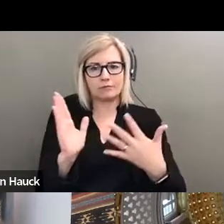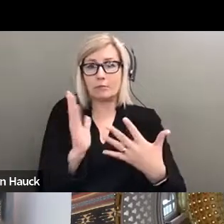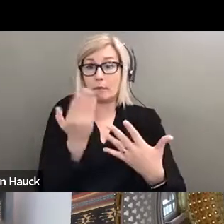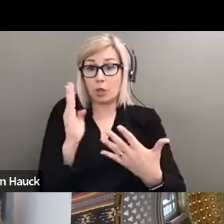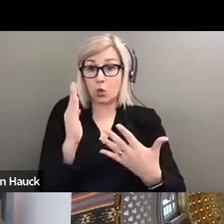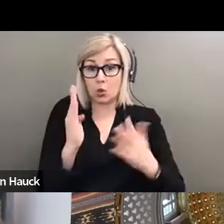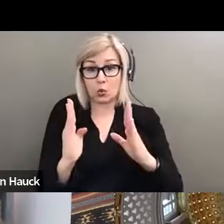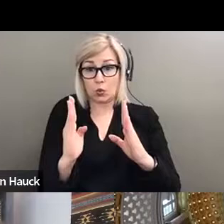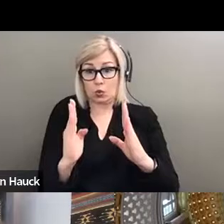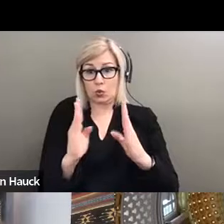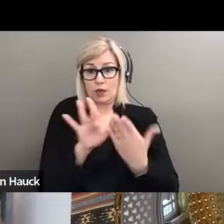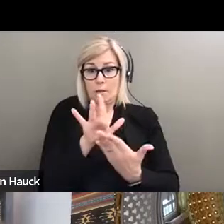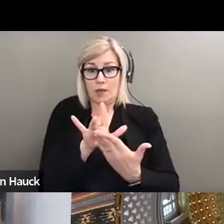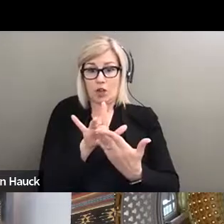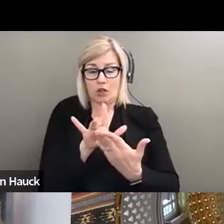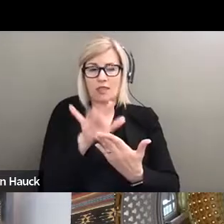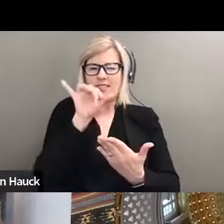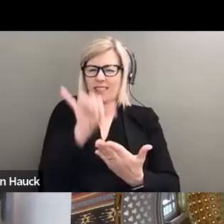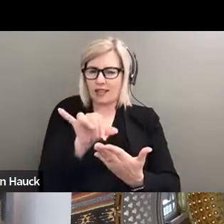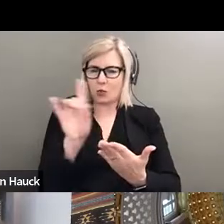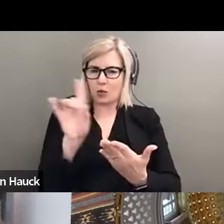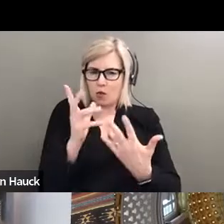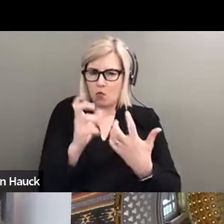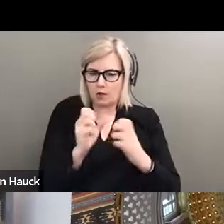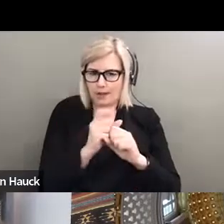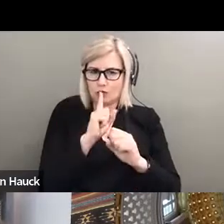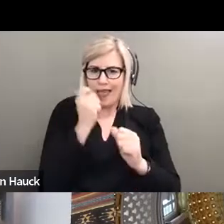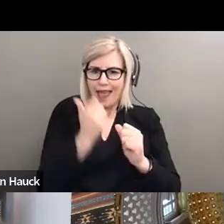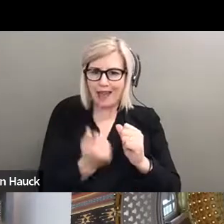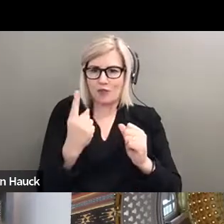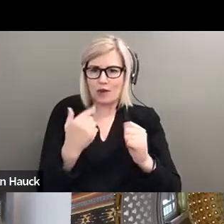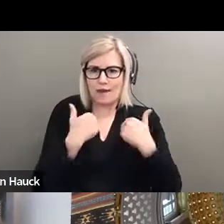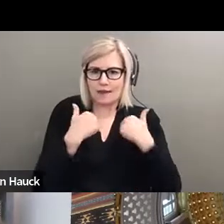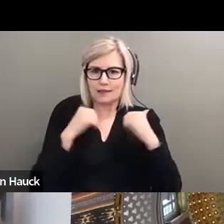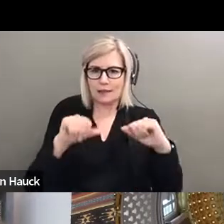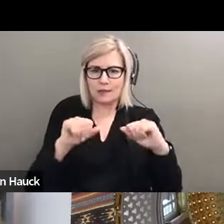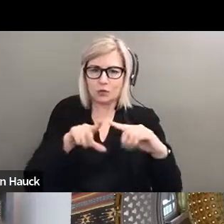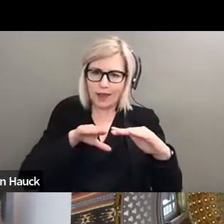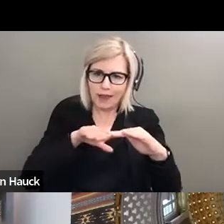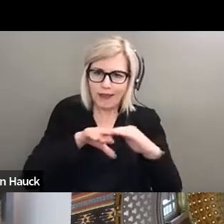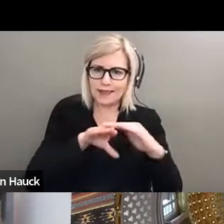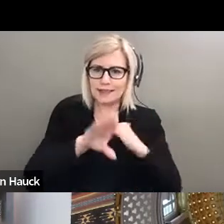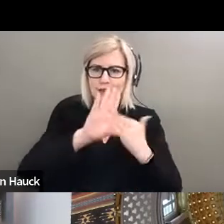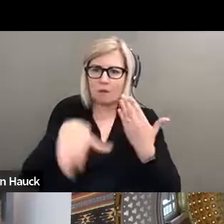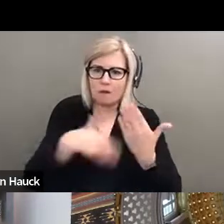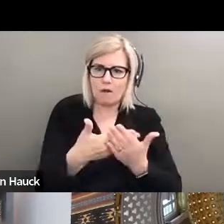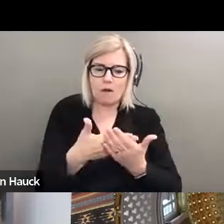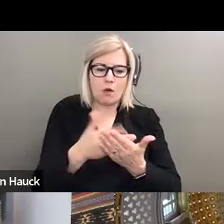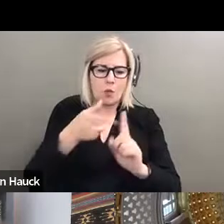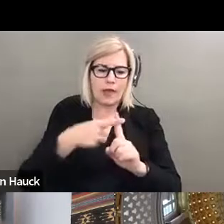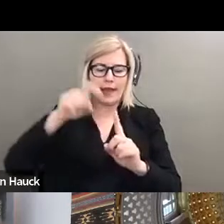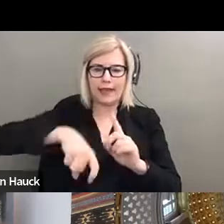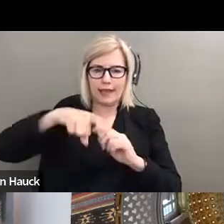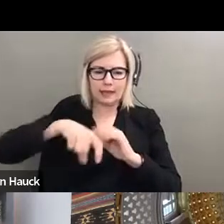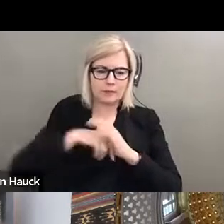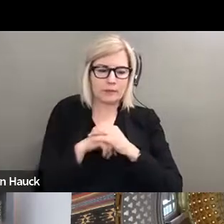in the middle are the ones that they really want to make sure everybody has the ability to access all of that when they need it. And